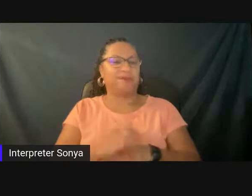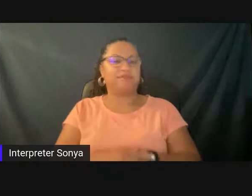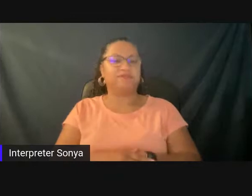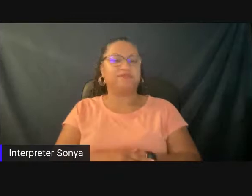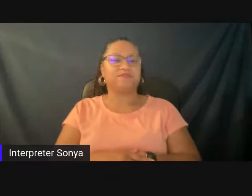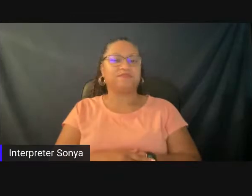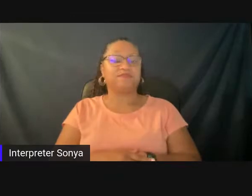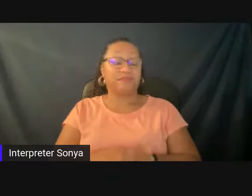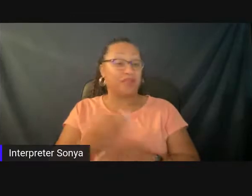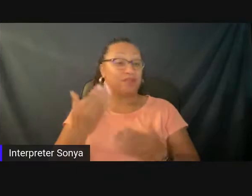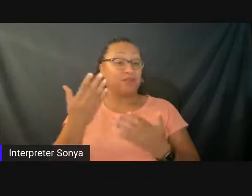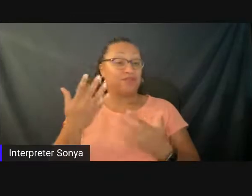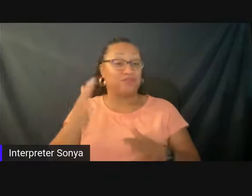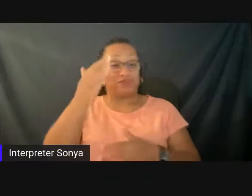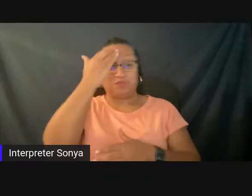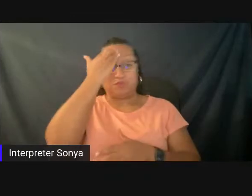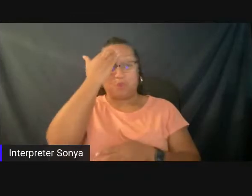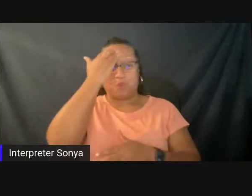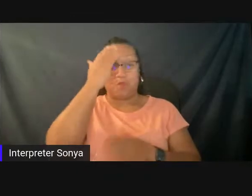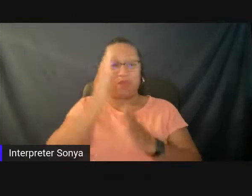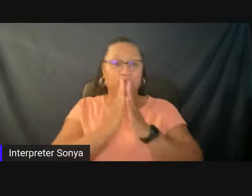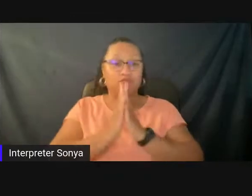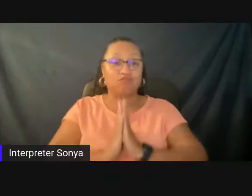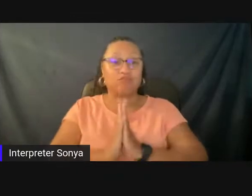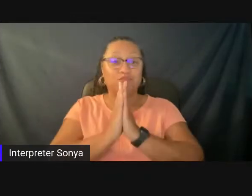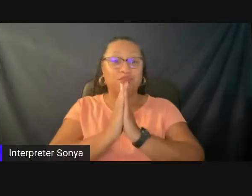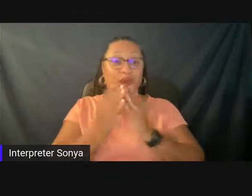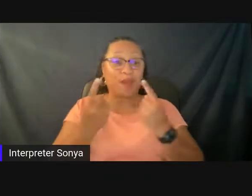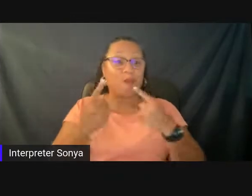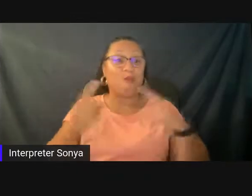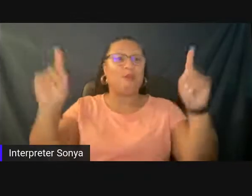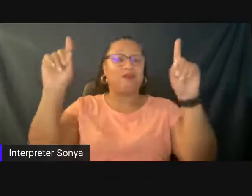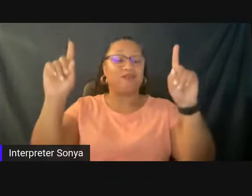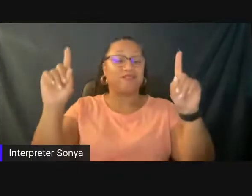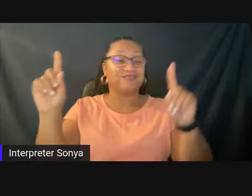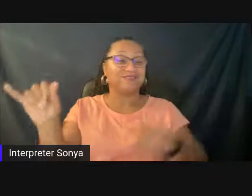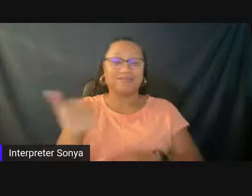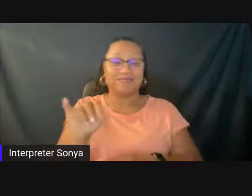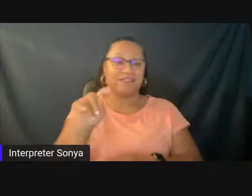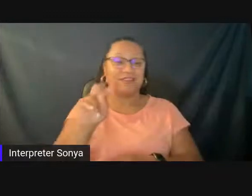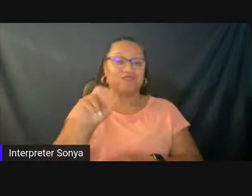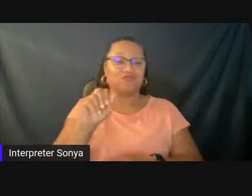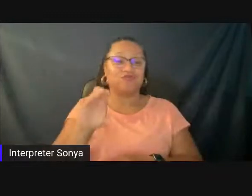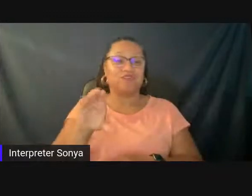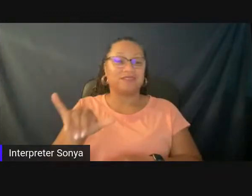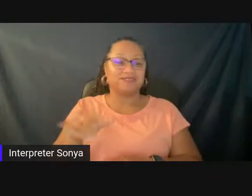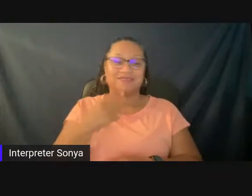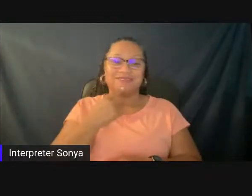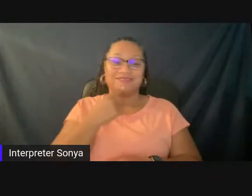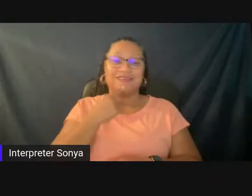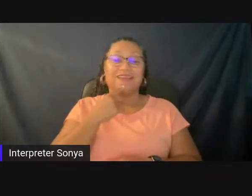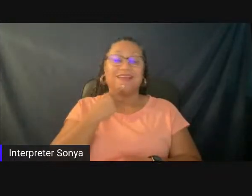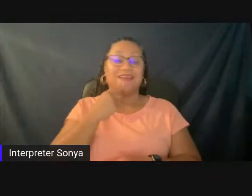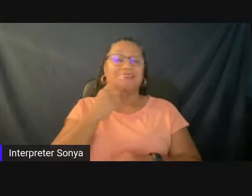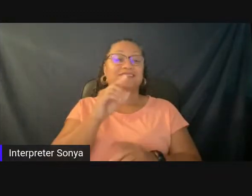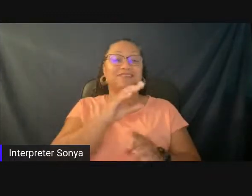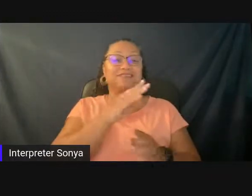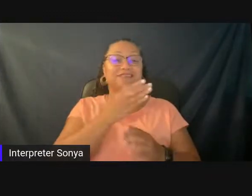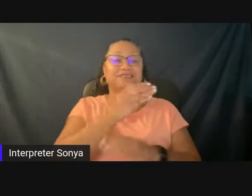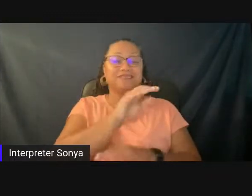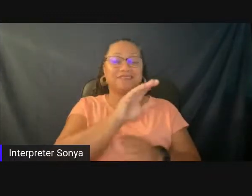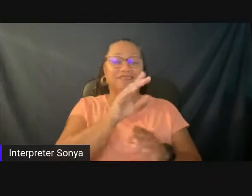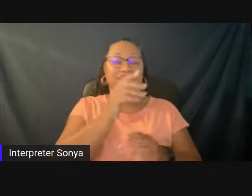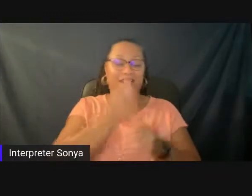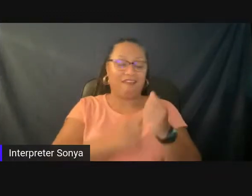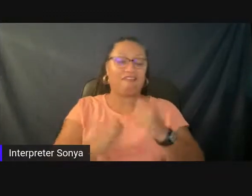that prayer works, as Tracy says each week, this meditative prayer is called